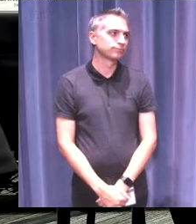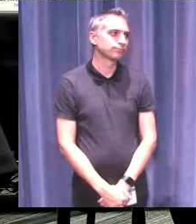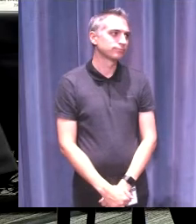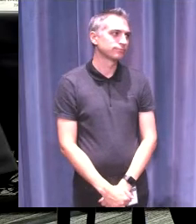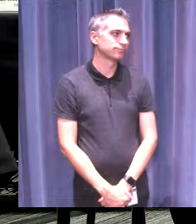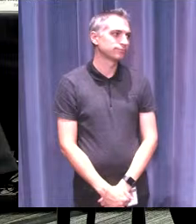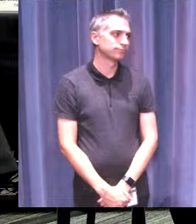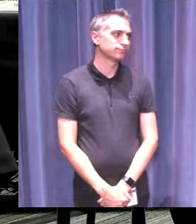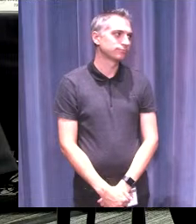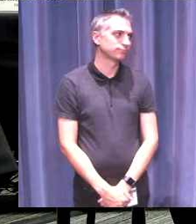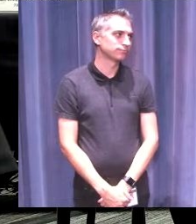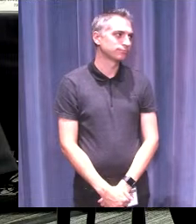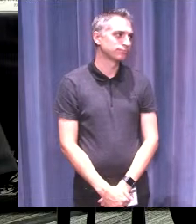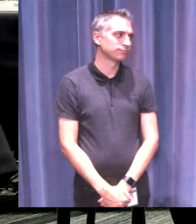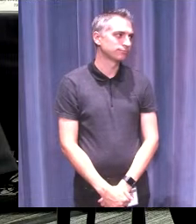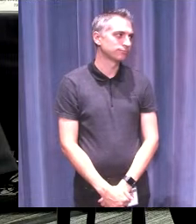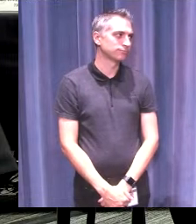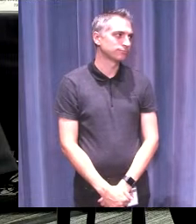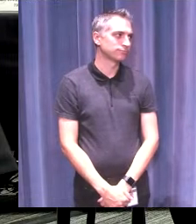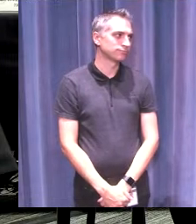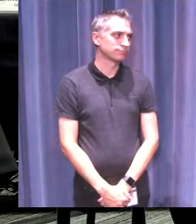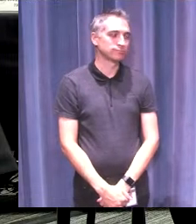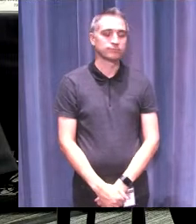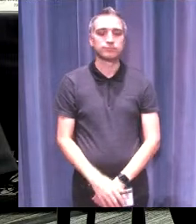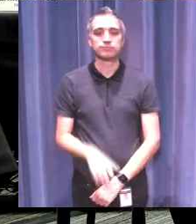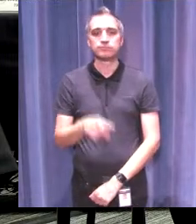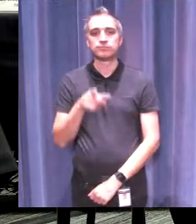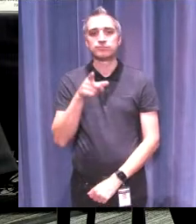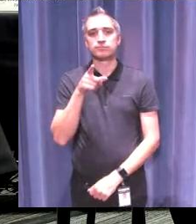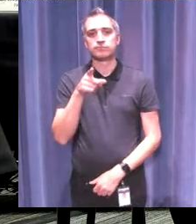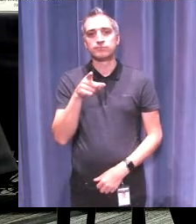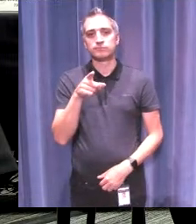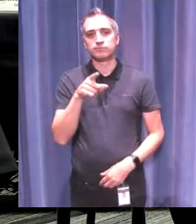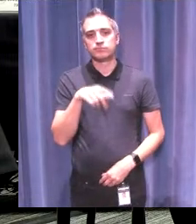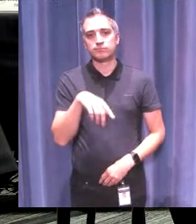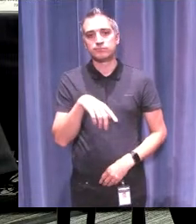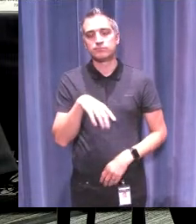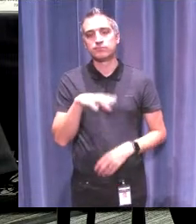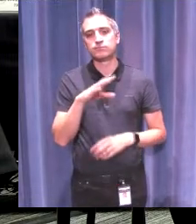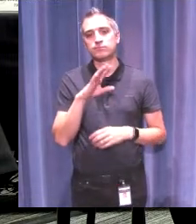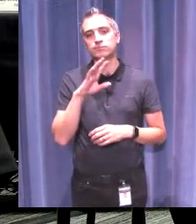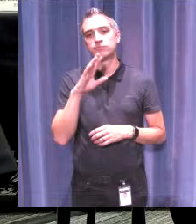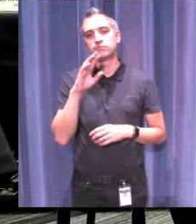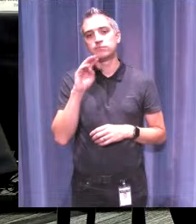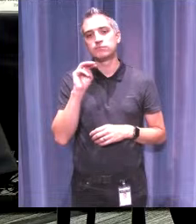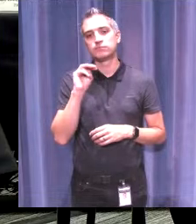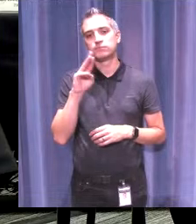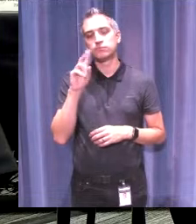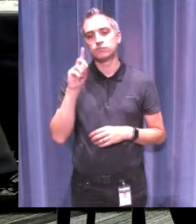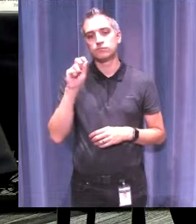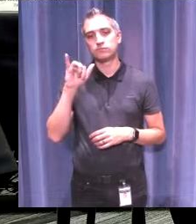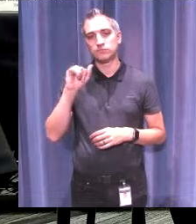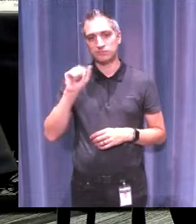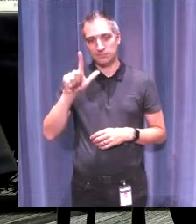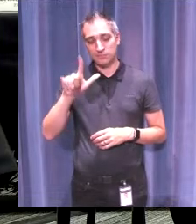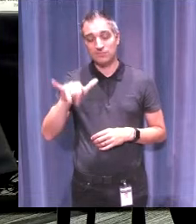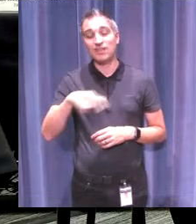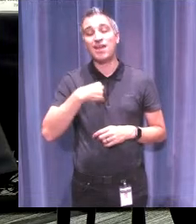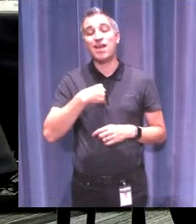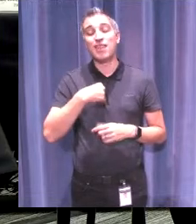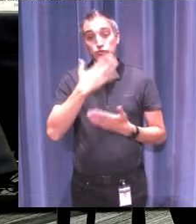That's a good answer to a question, but that wasn't really the question I was asking. The question that I'm driving at